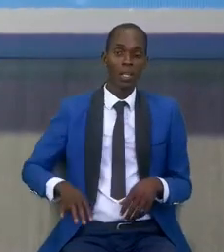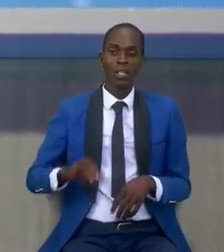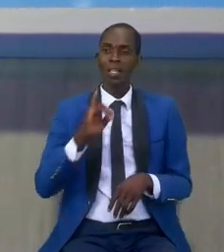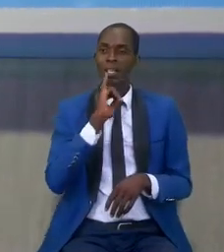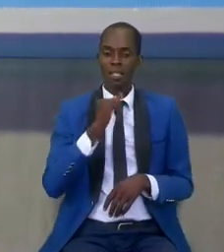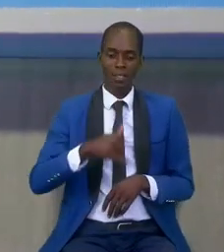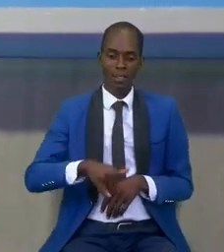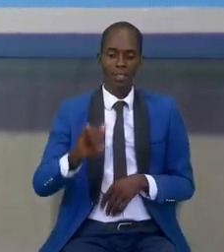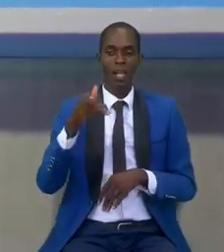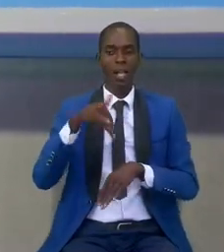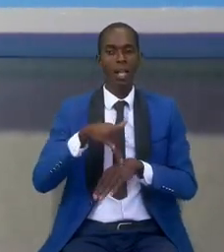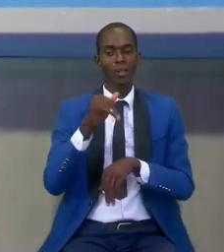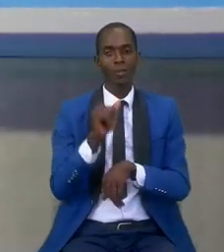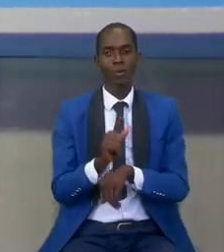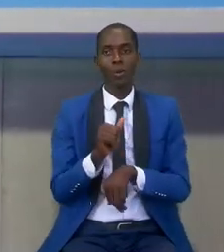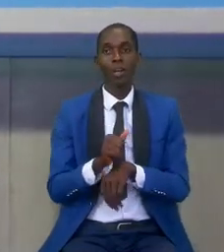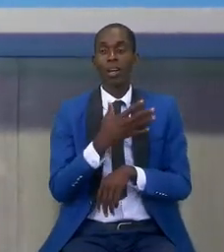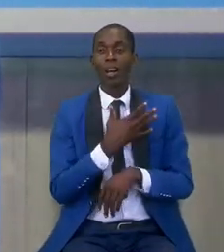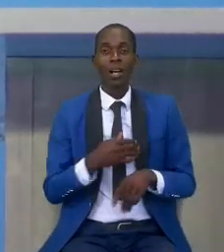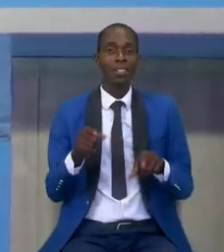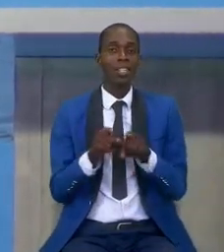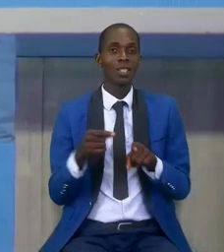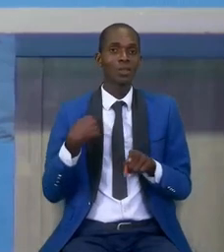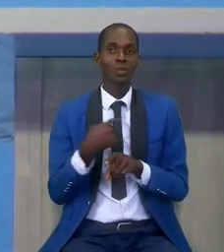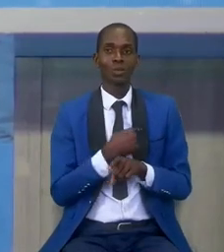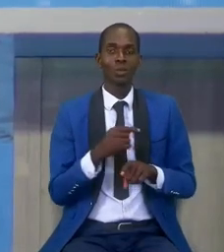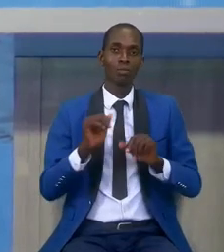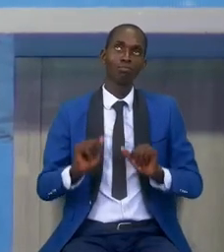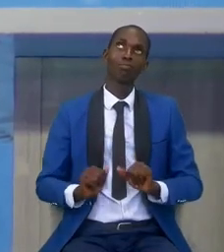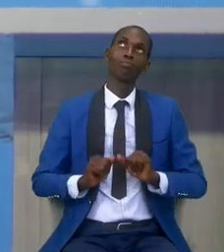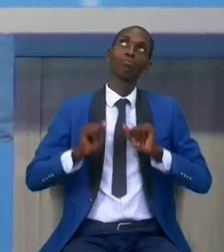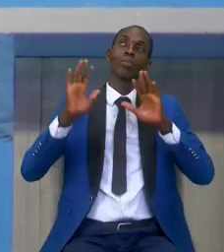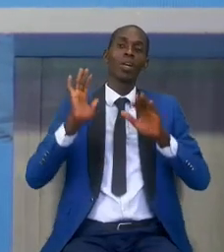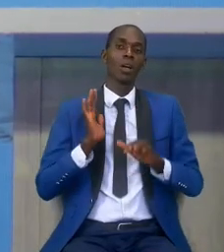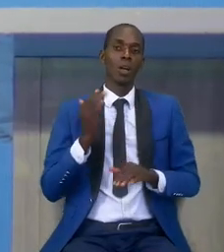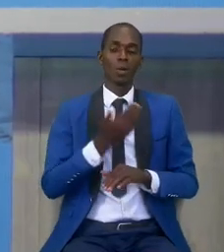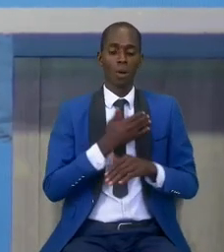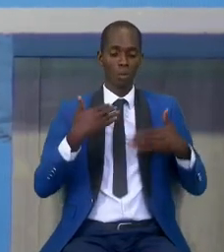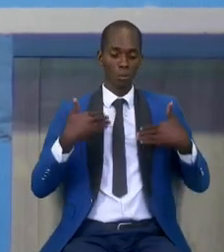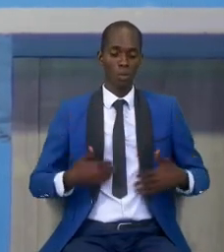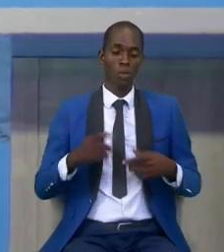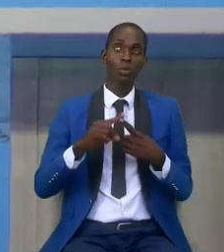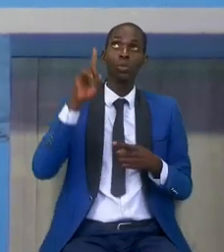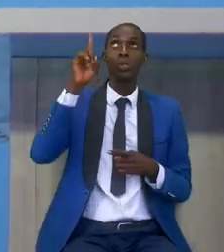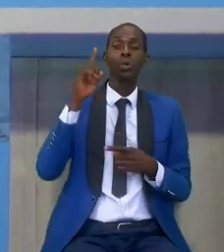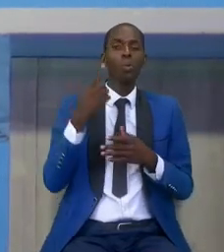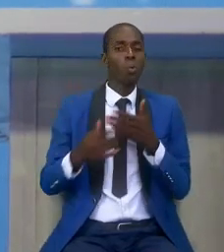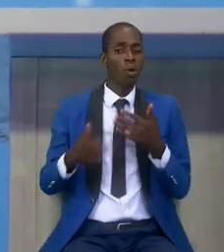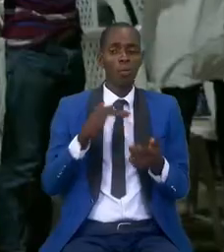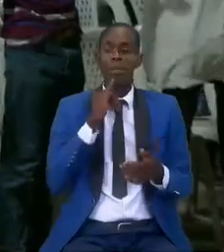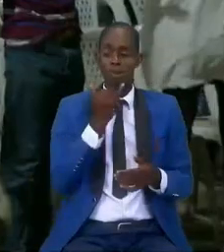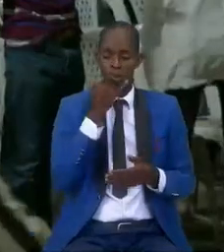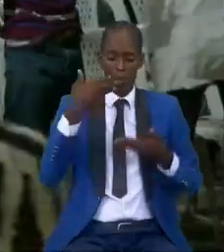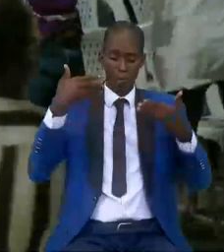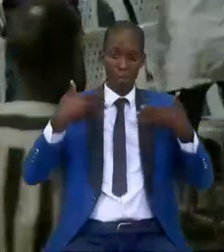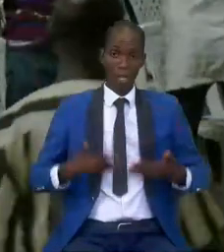bodies to him whatever is wrong there you will heal it will heal